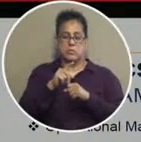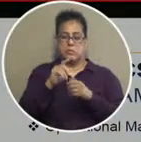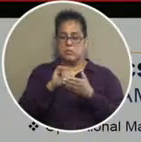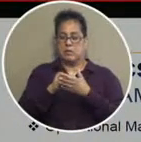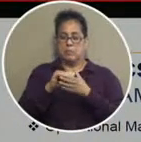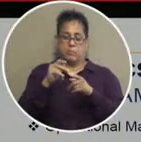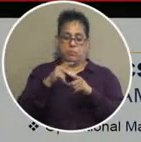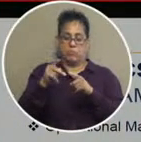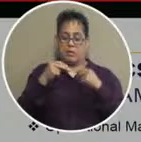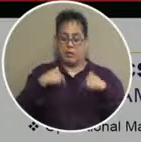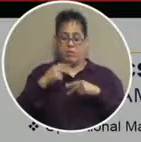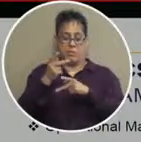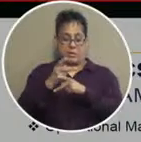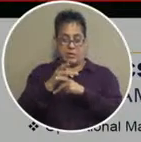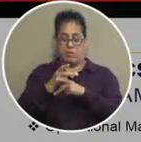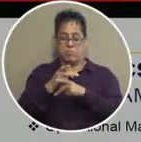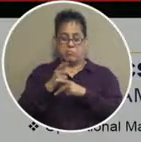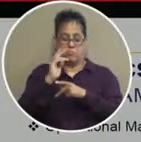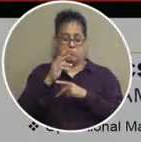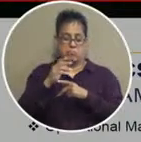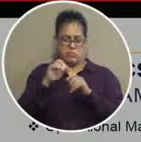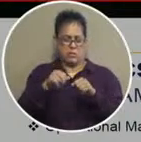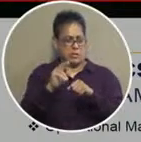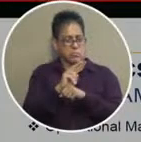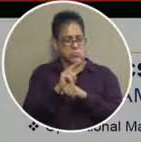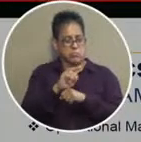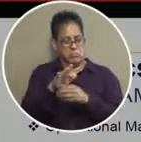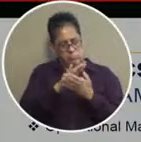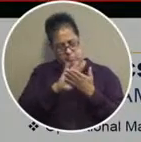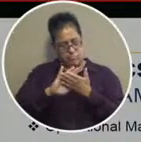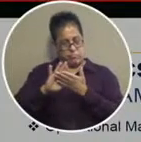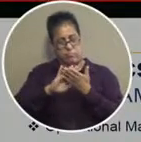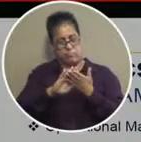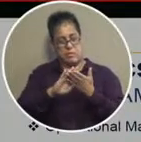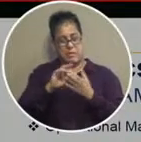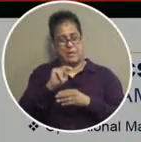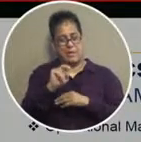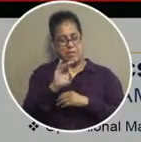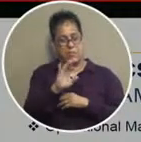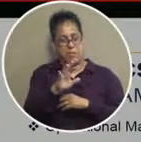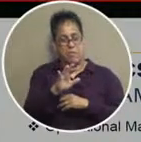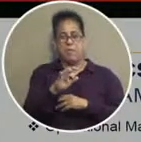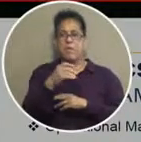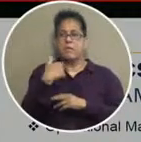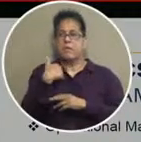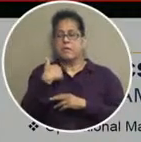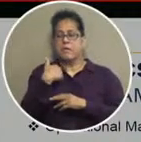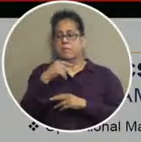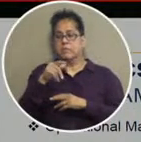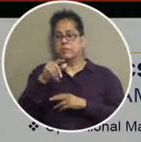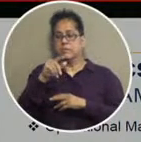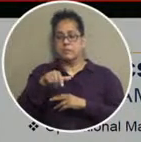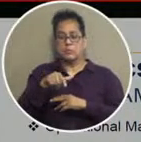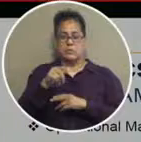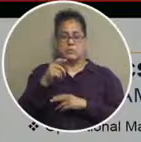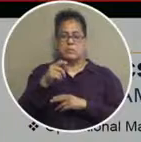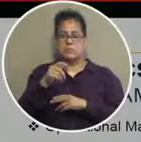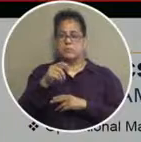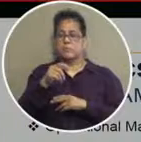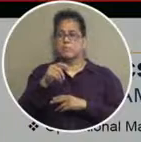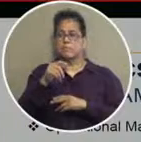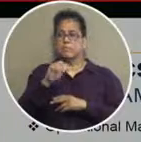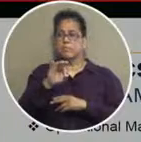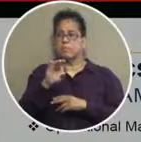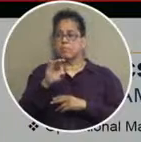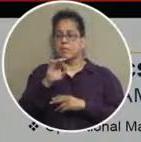well aware that they are there and that they can be used in times when they have a lower supply of N95s than they might